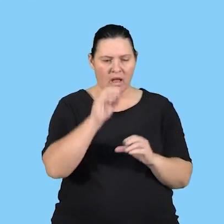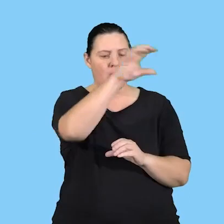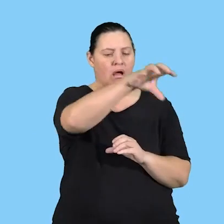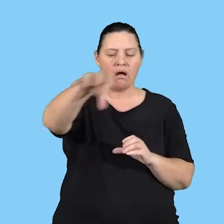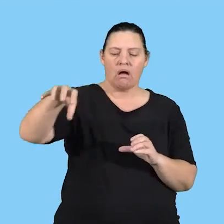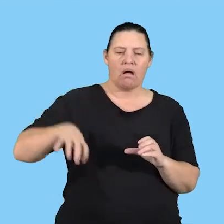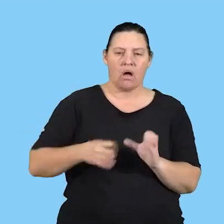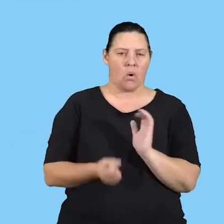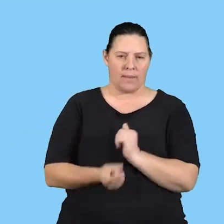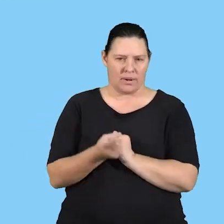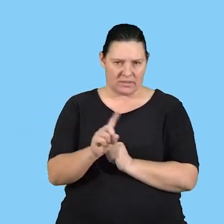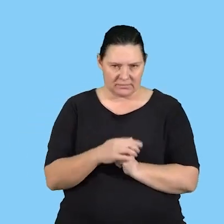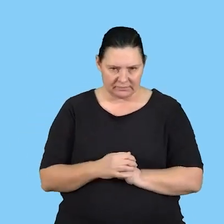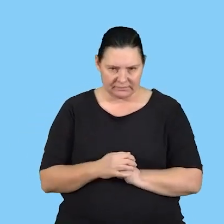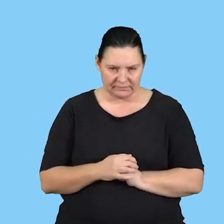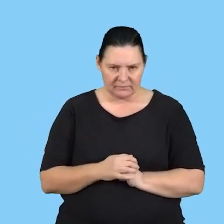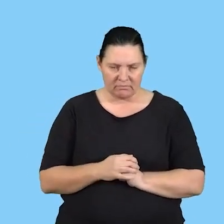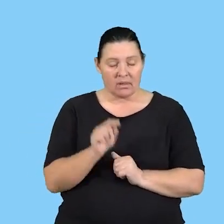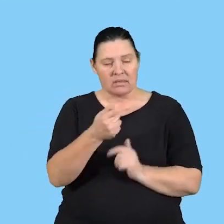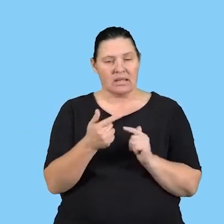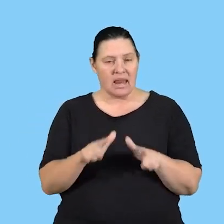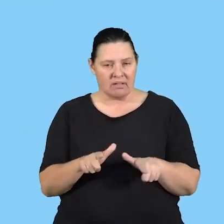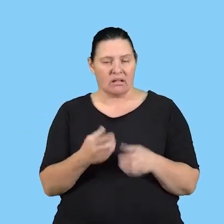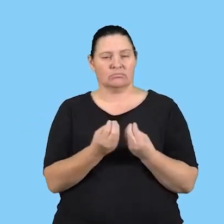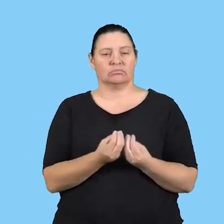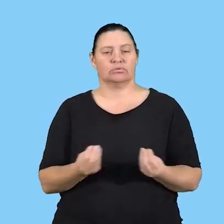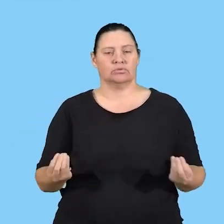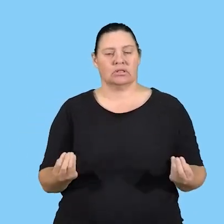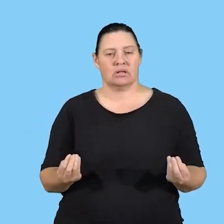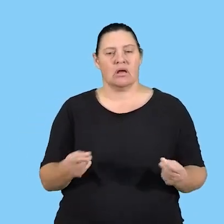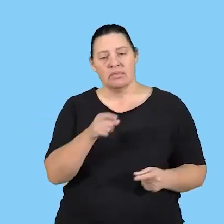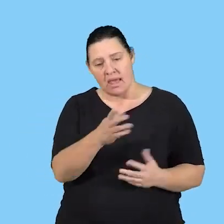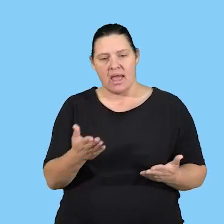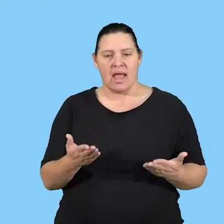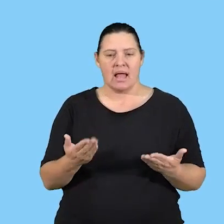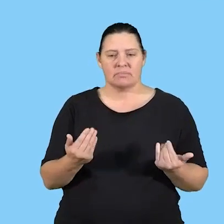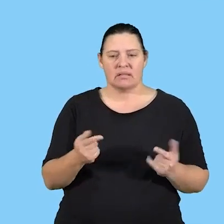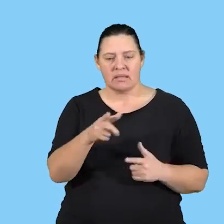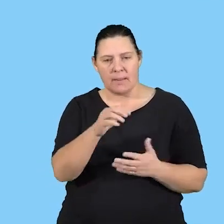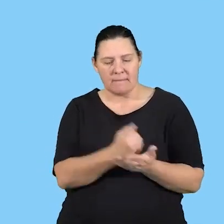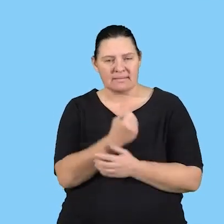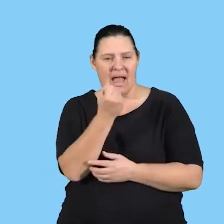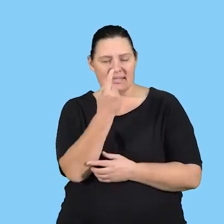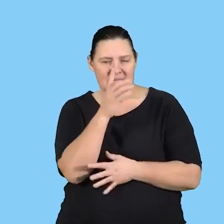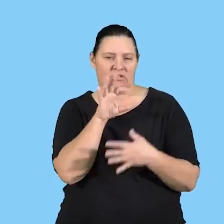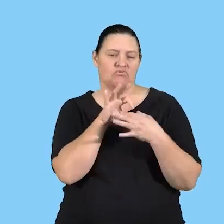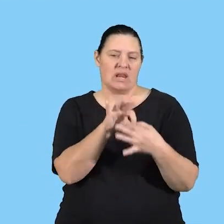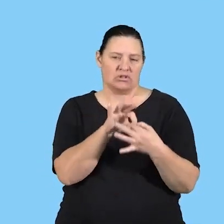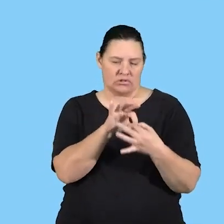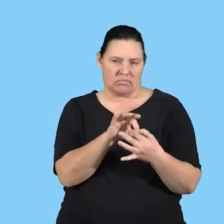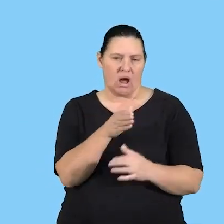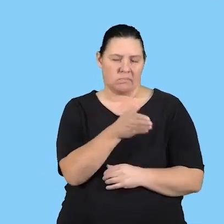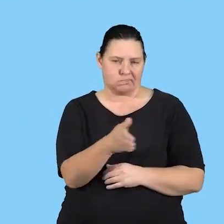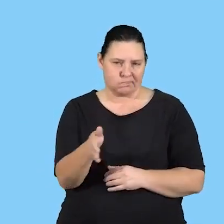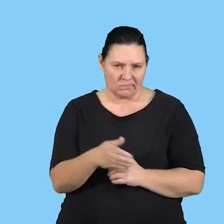planet. At this level, children are expected to understand the relationships that